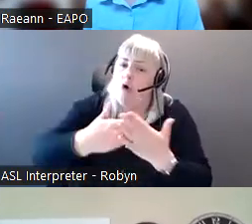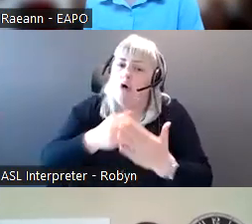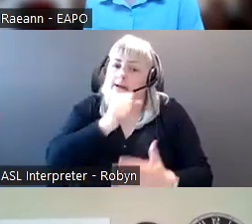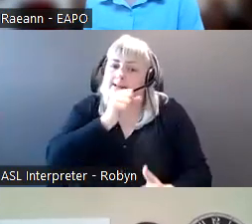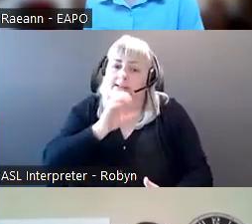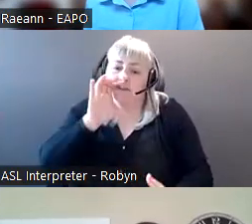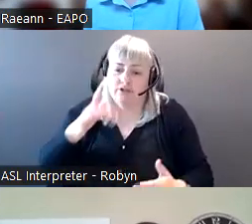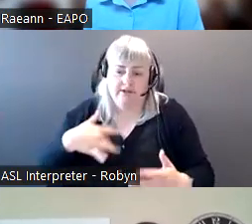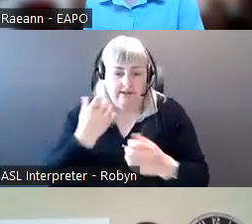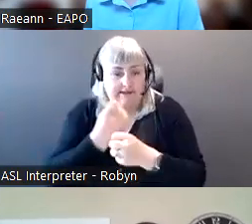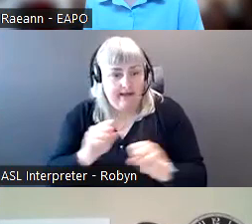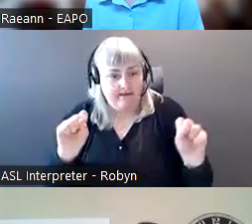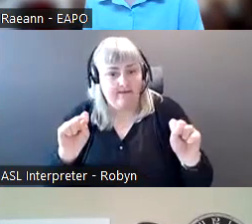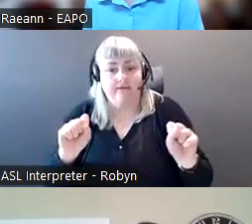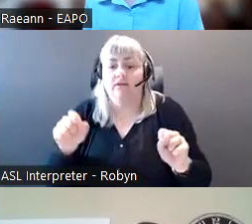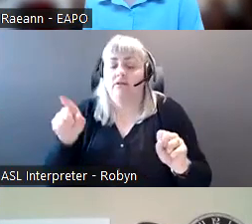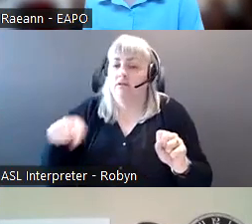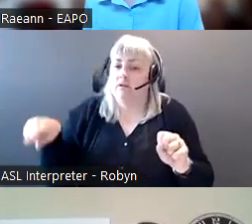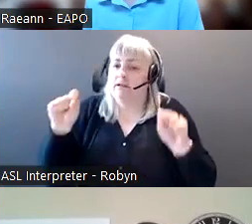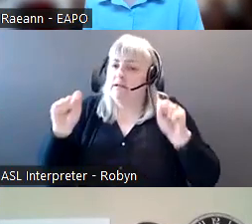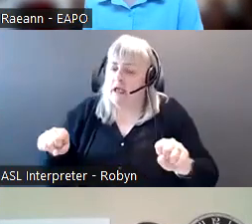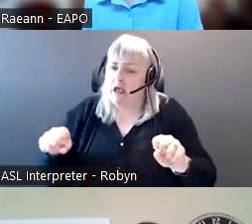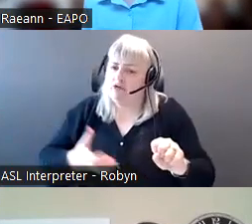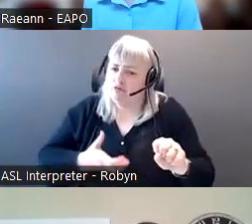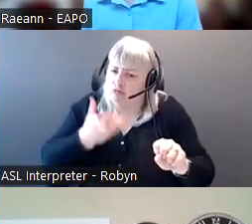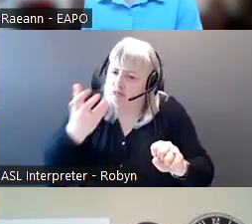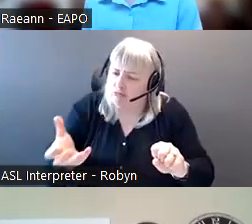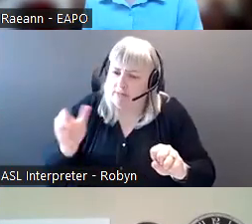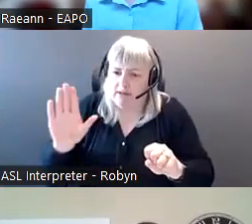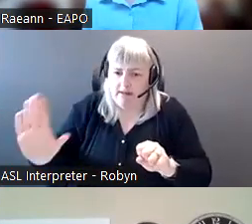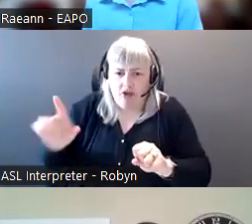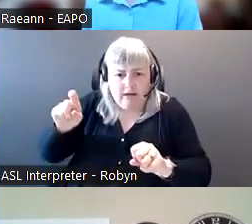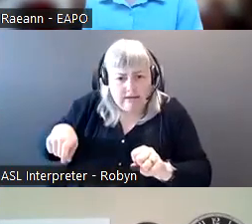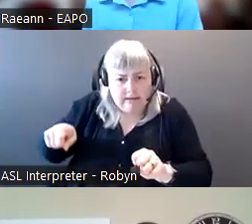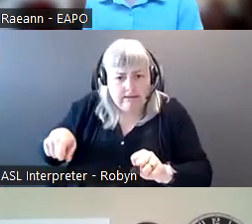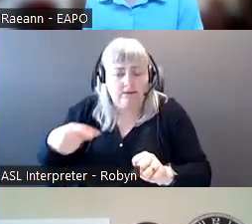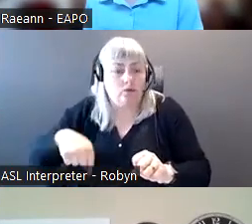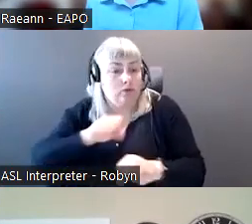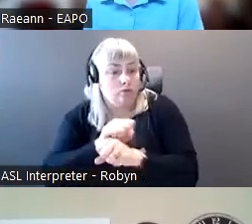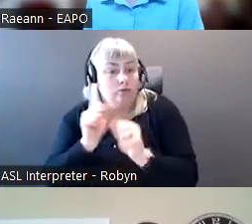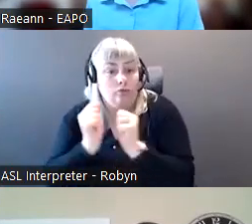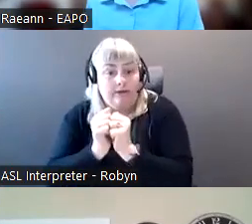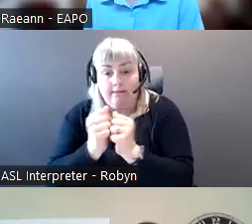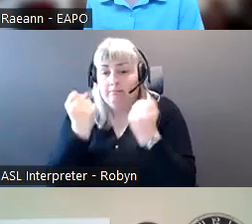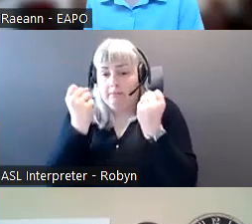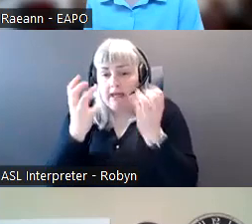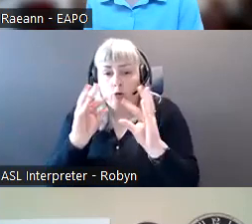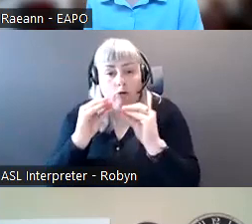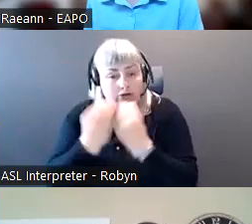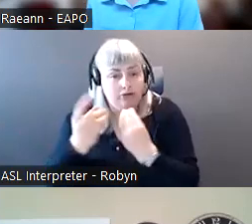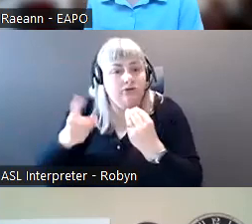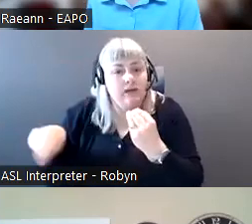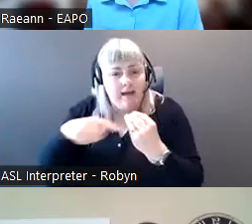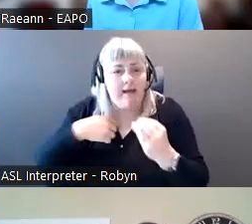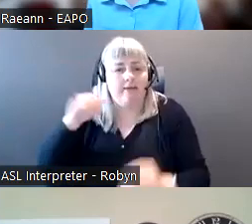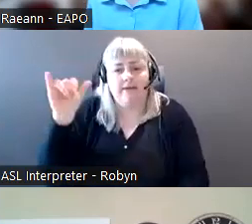are respected within our communities. And we work with many organizations who have similar mandates and